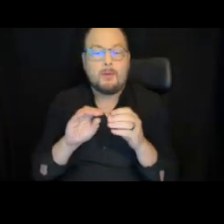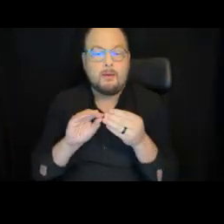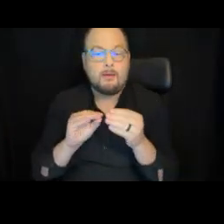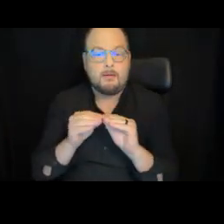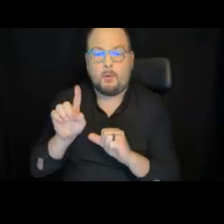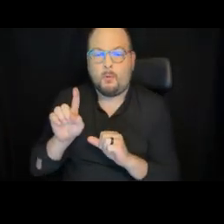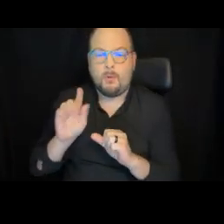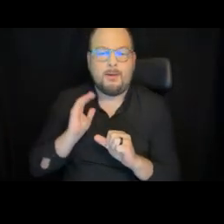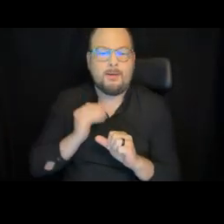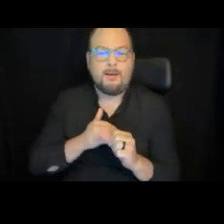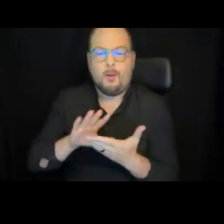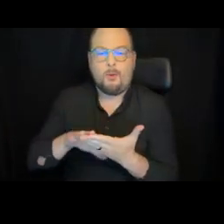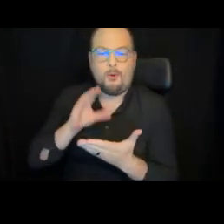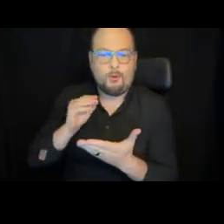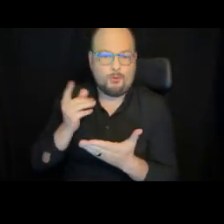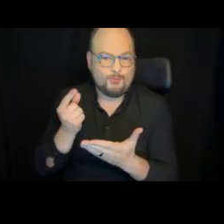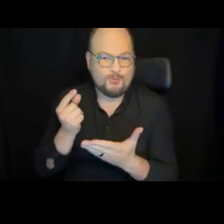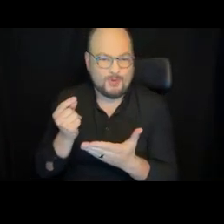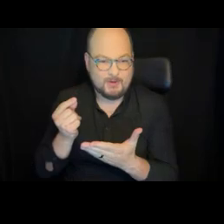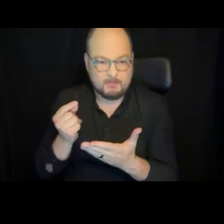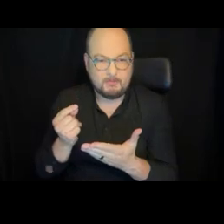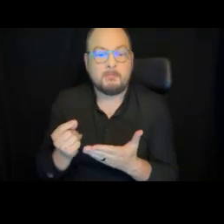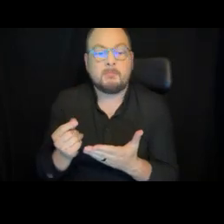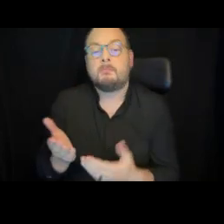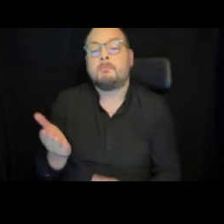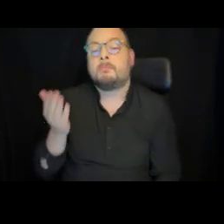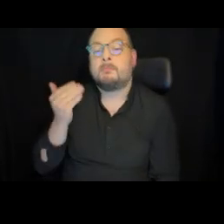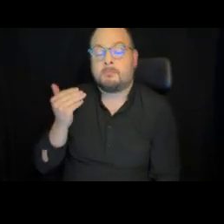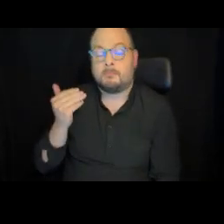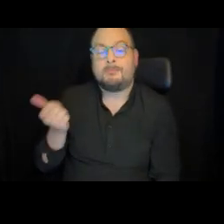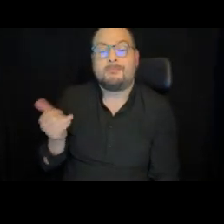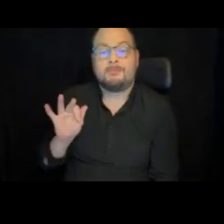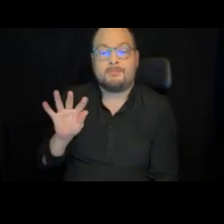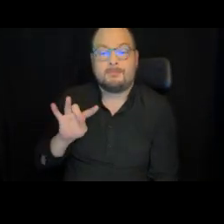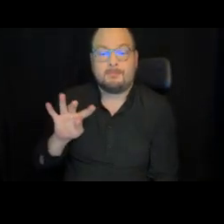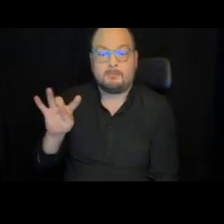The 1988 F